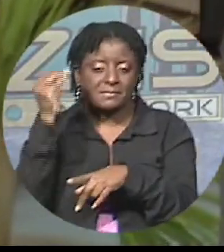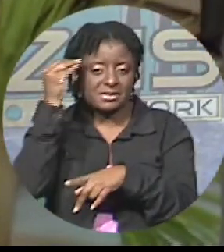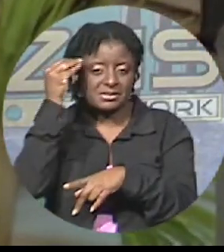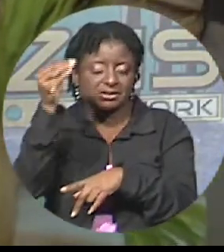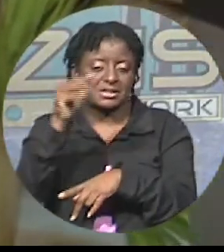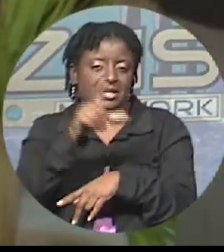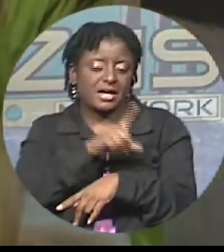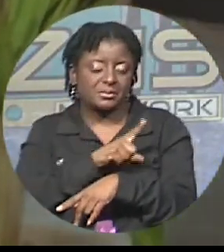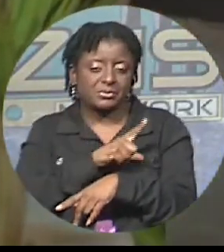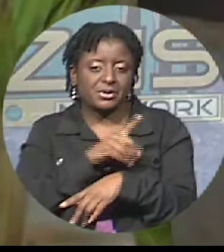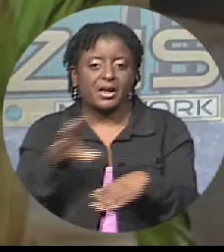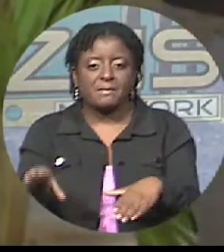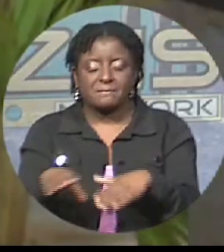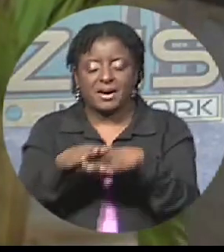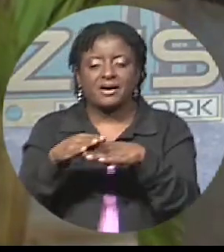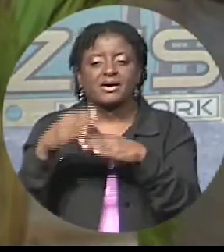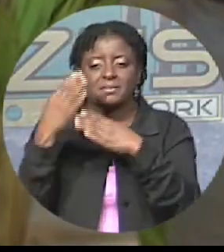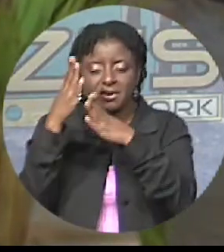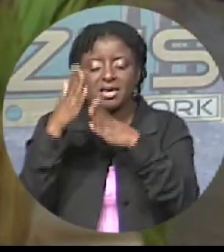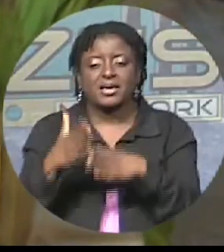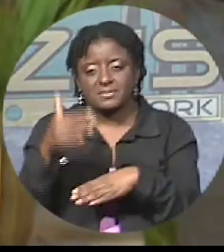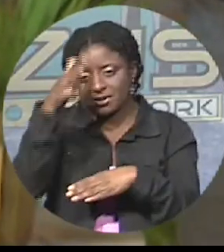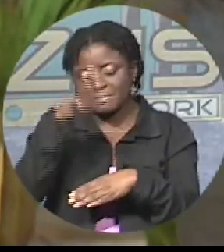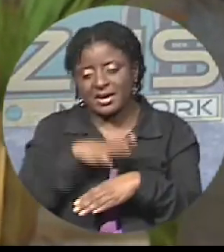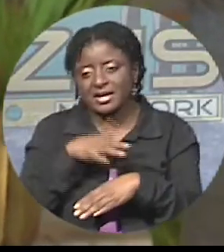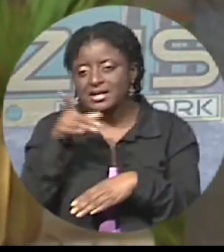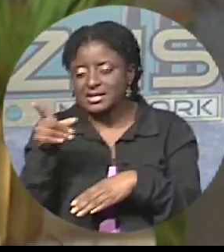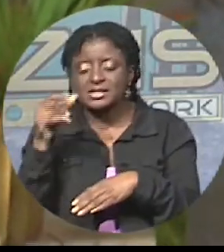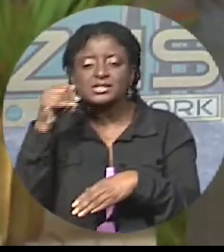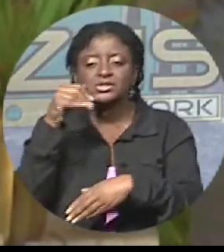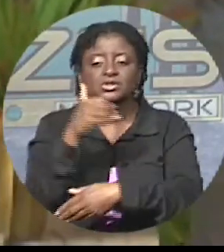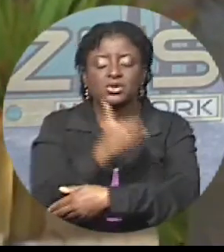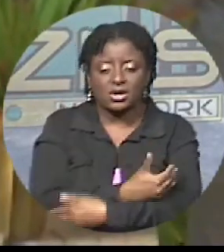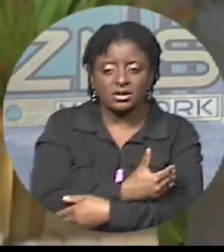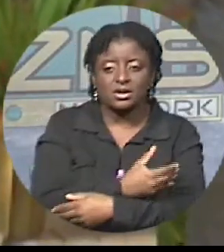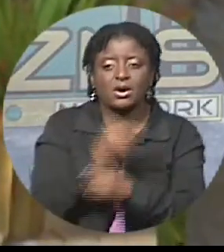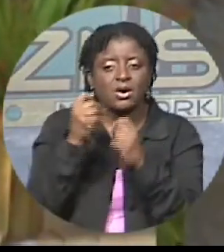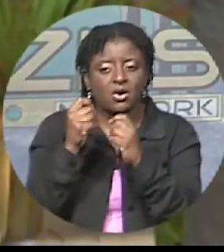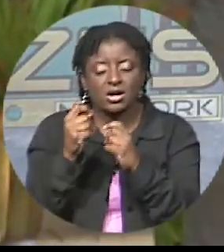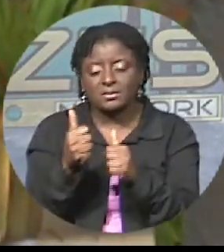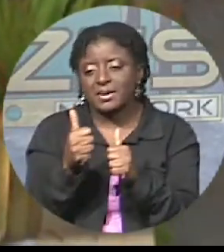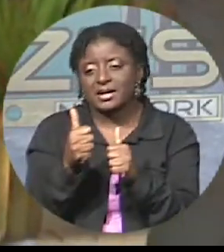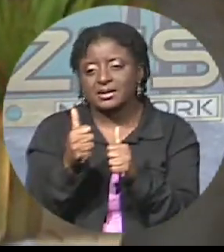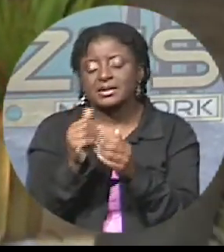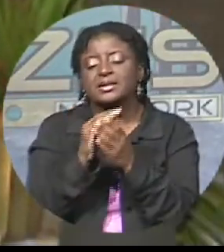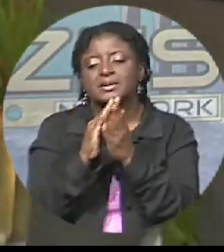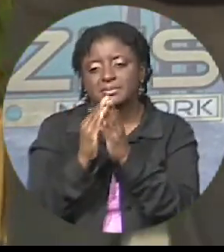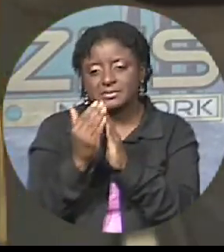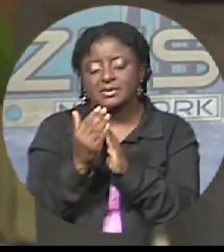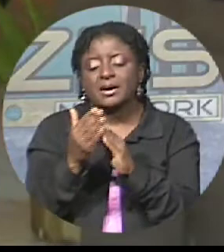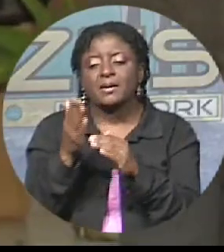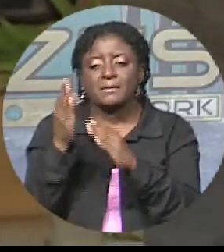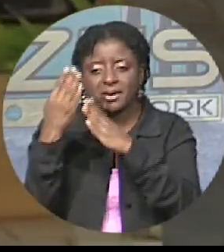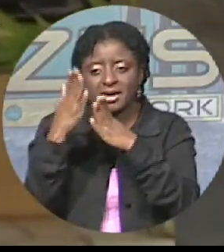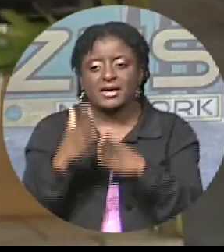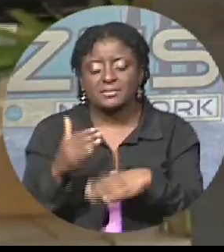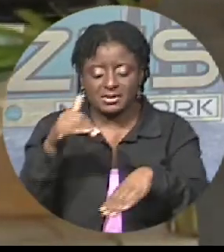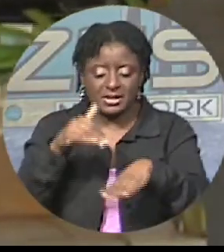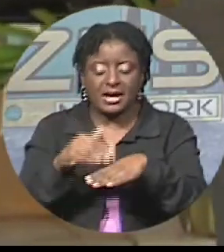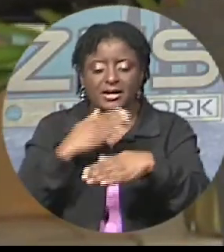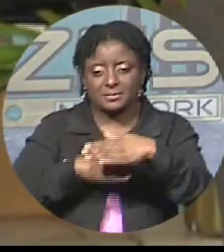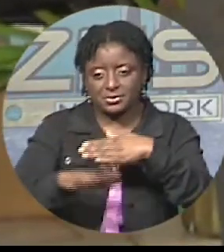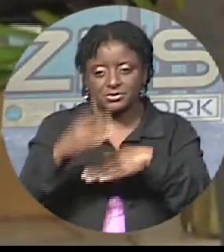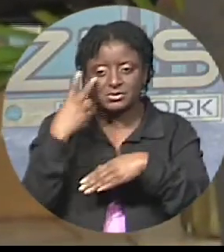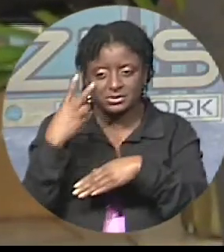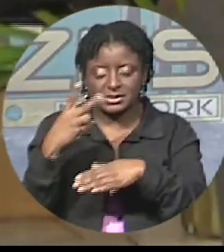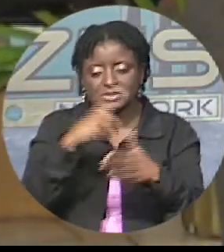man, his daughter is automatically a Bahamian at birth. So you see the discrimination even across